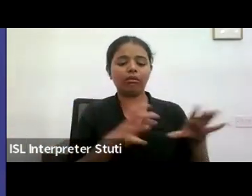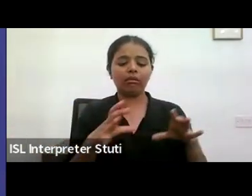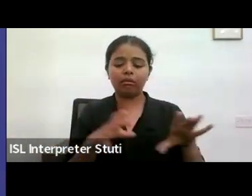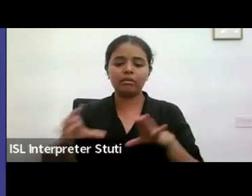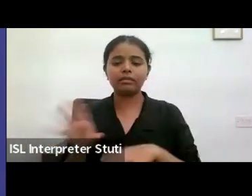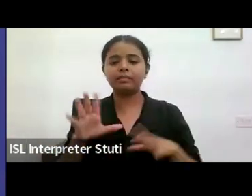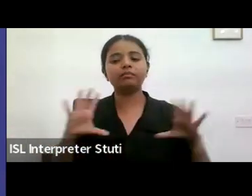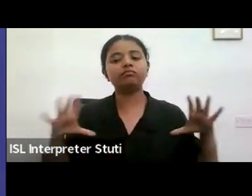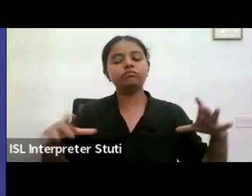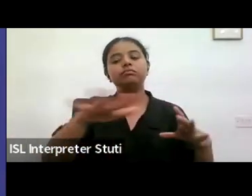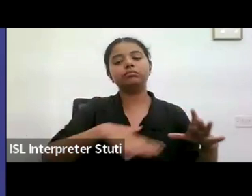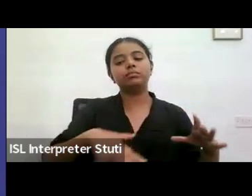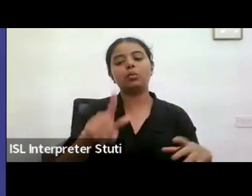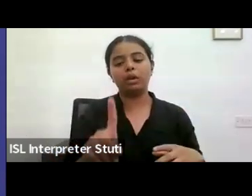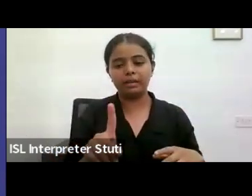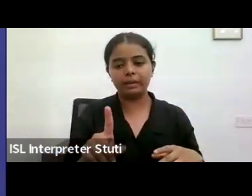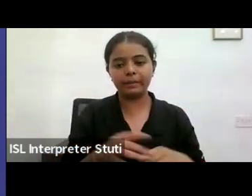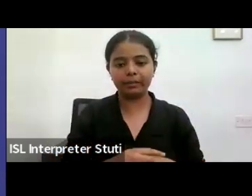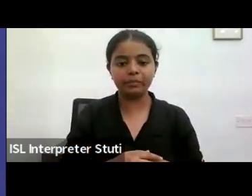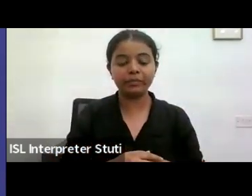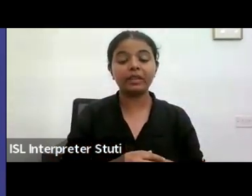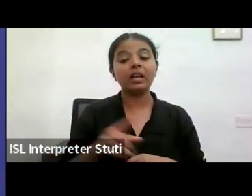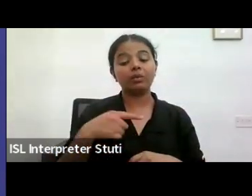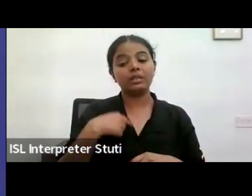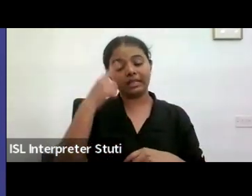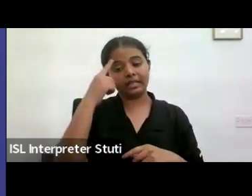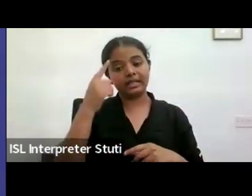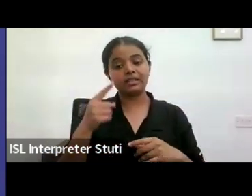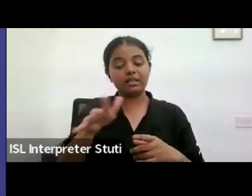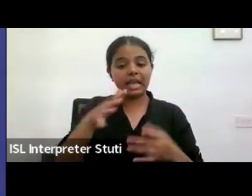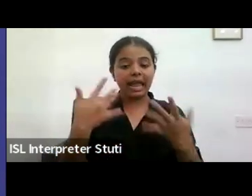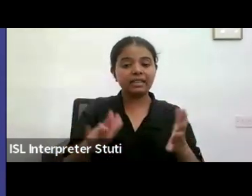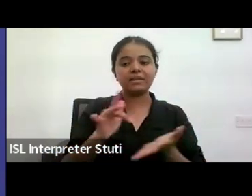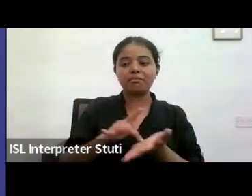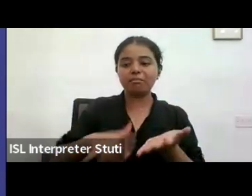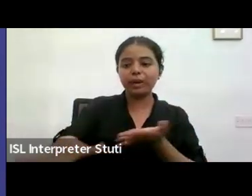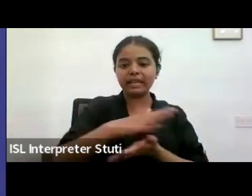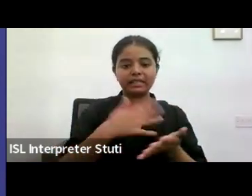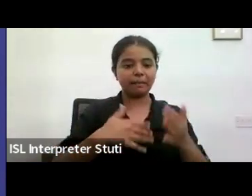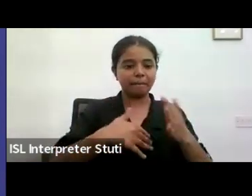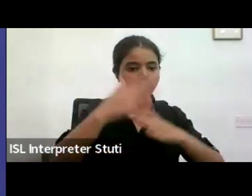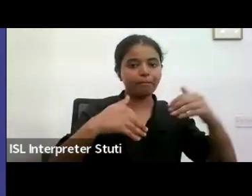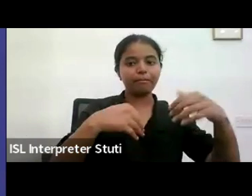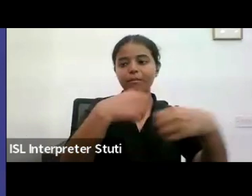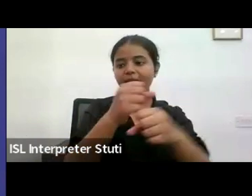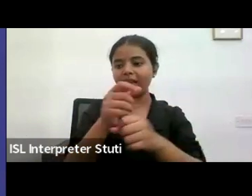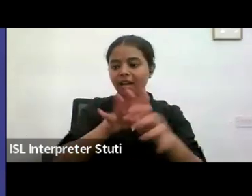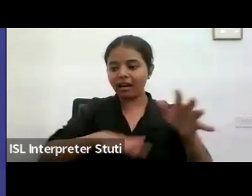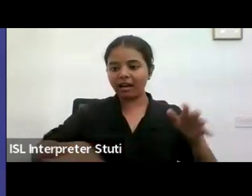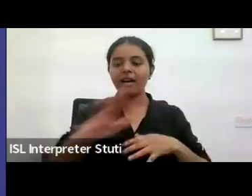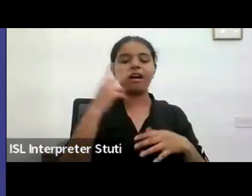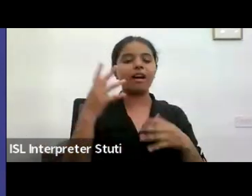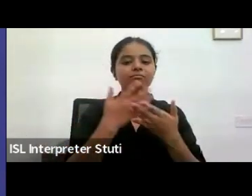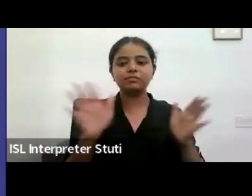children with disabilities. But the idea is that we design services in a way that all children can be included. And that